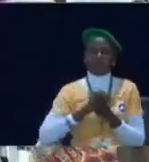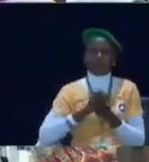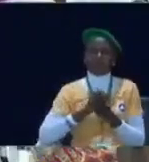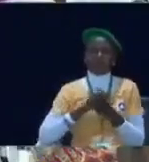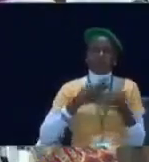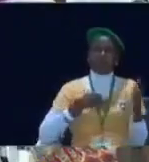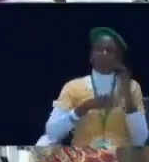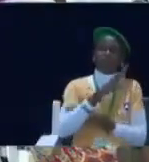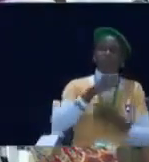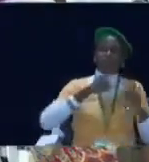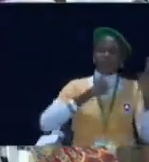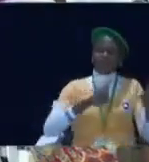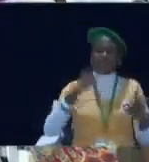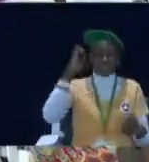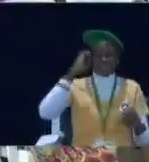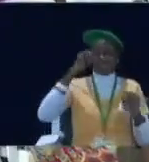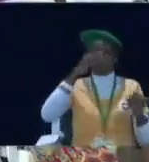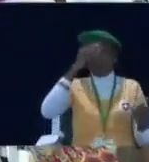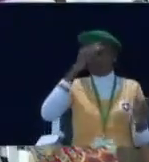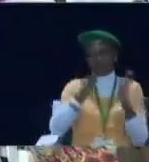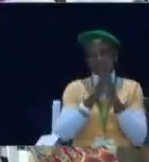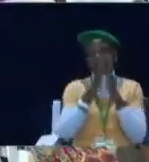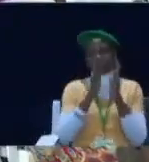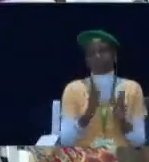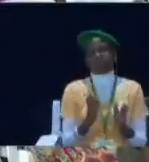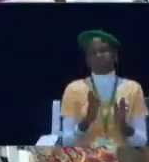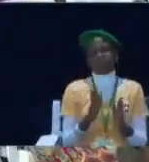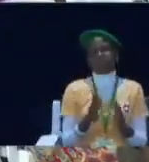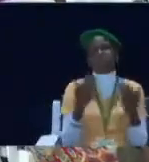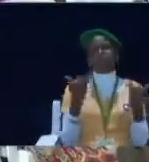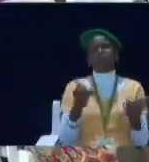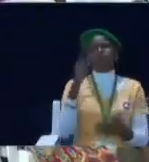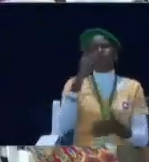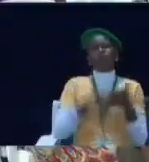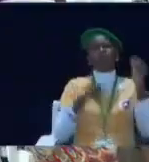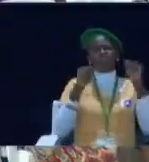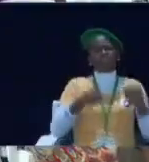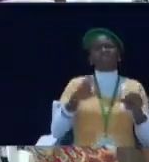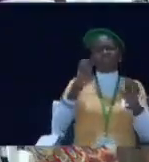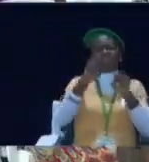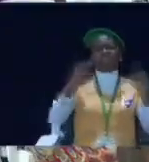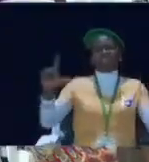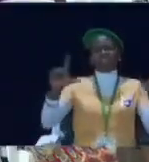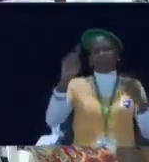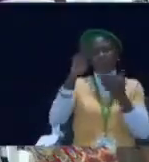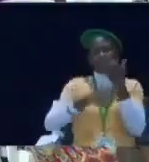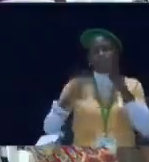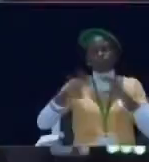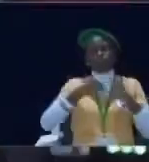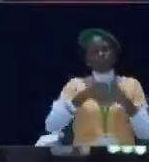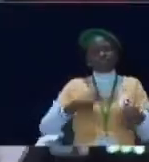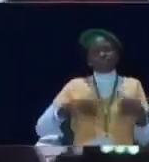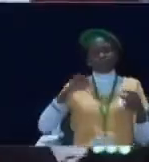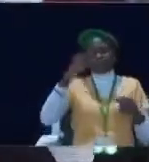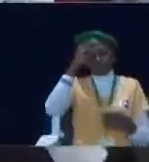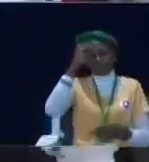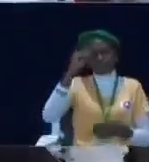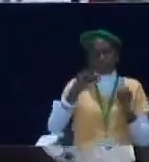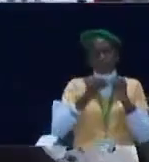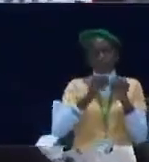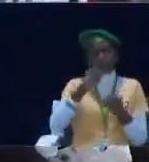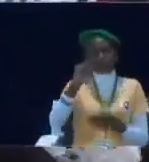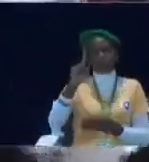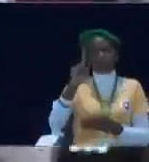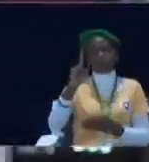And God answered his prayer. Now, what can enlargement do in the life of a man? Number one,